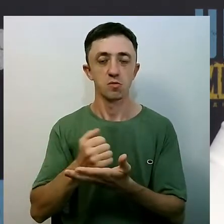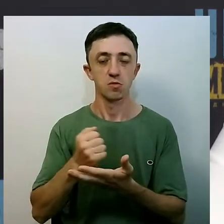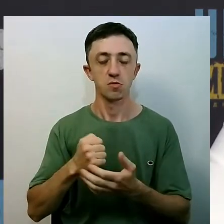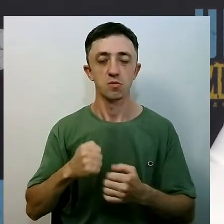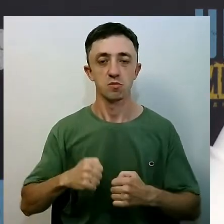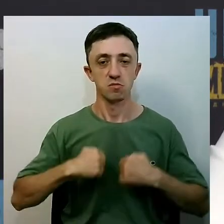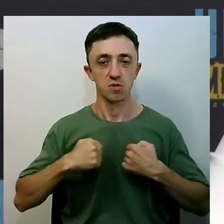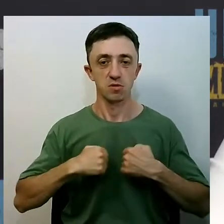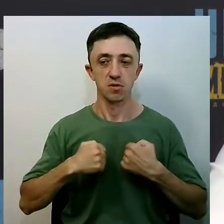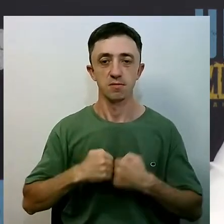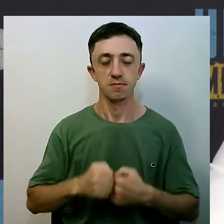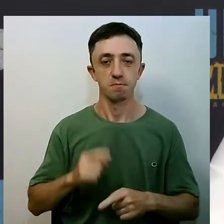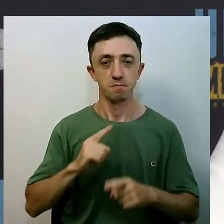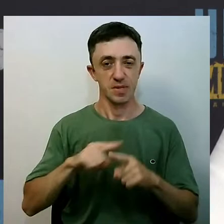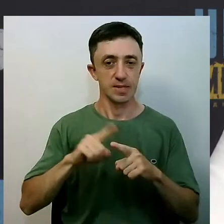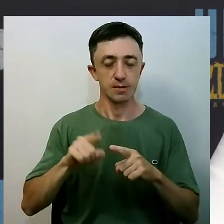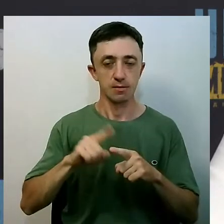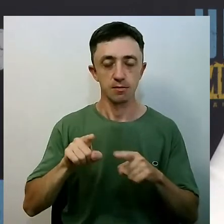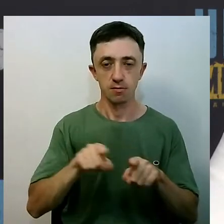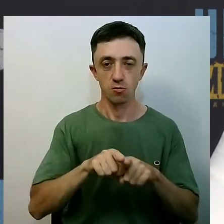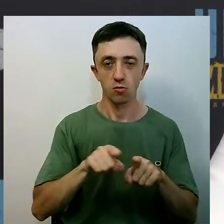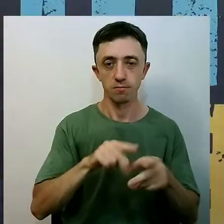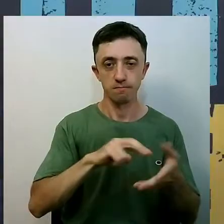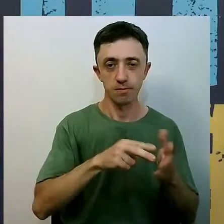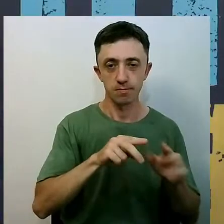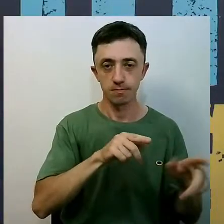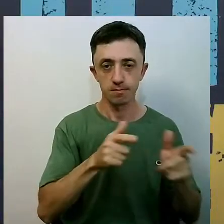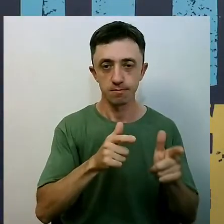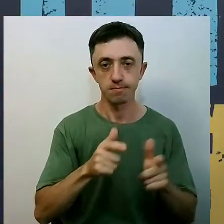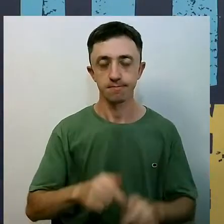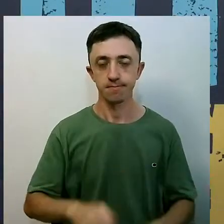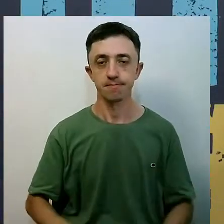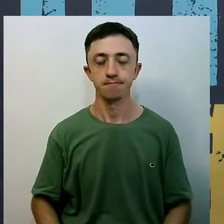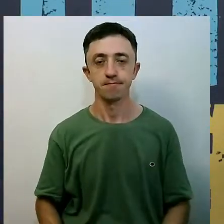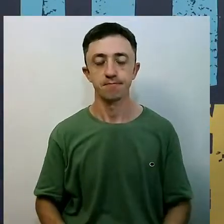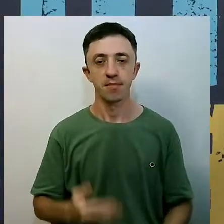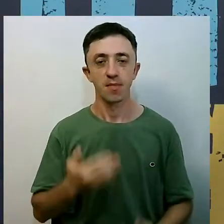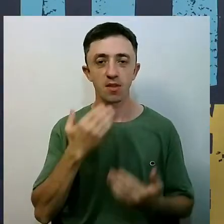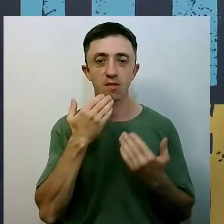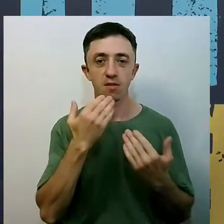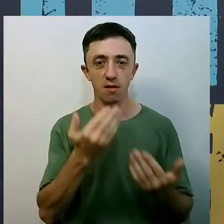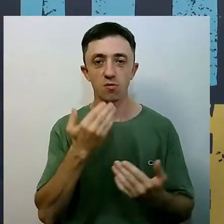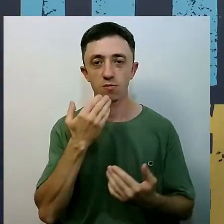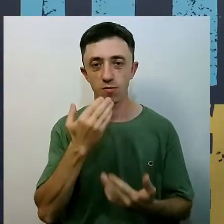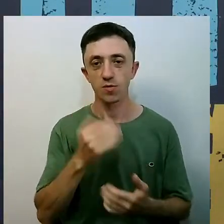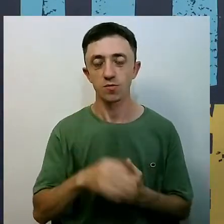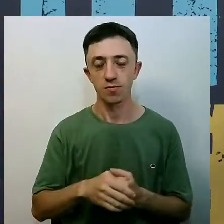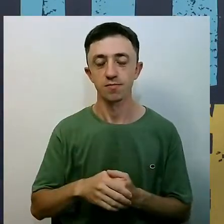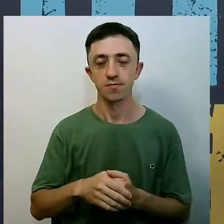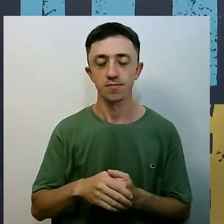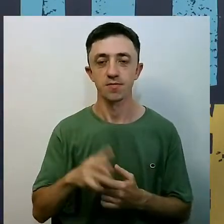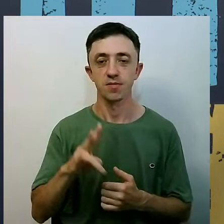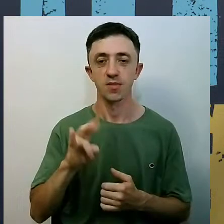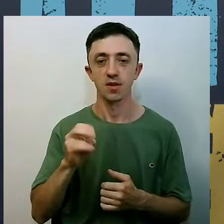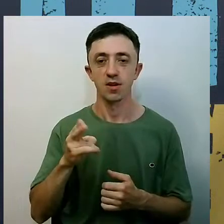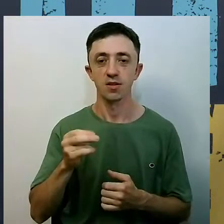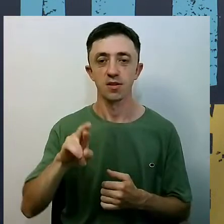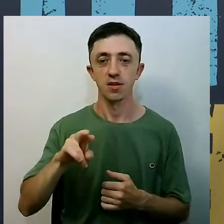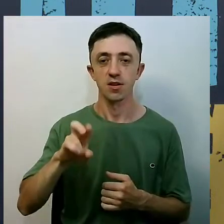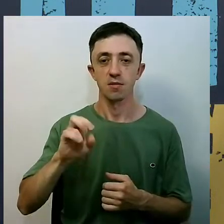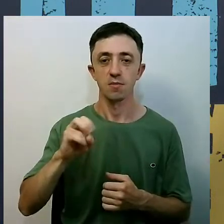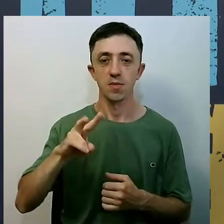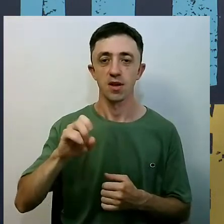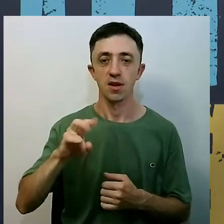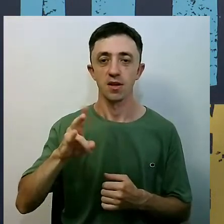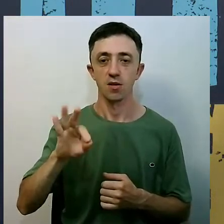communities will follow up that example. Thank you. Thank you very much for information provided. That